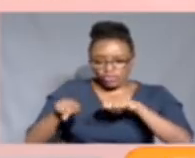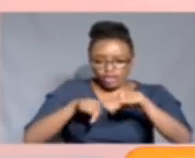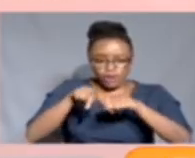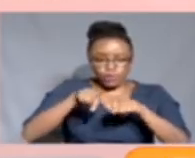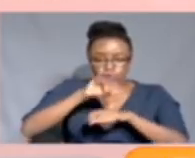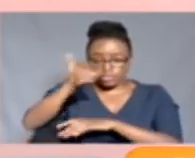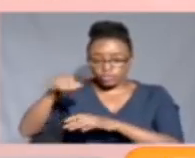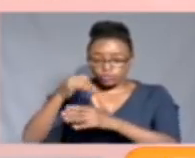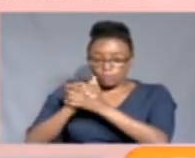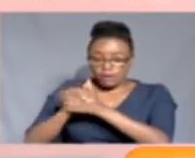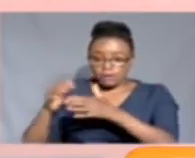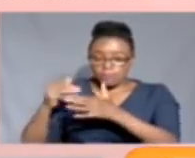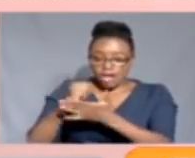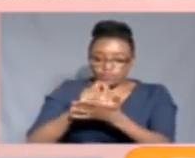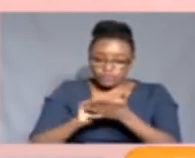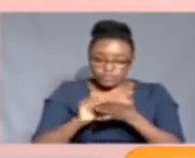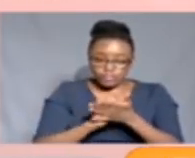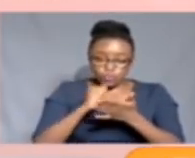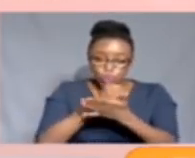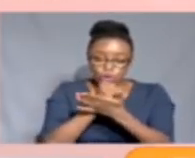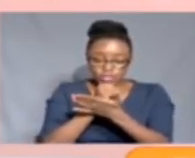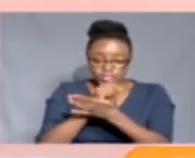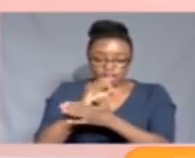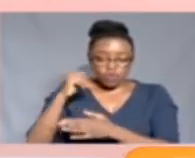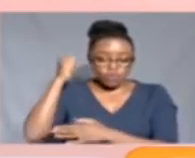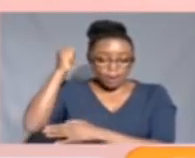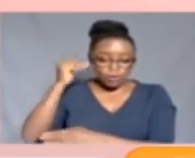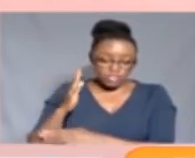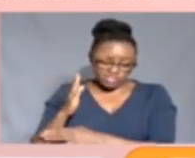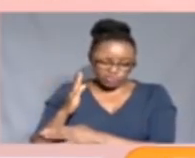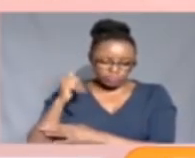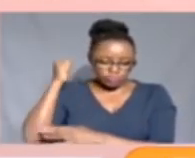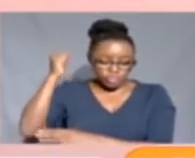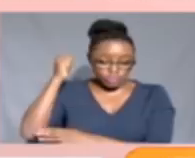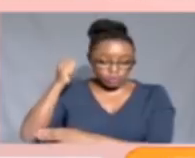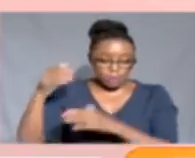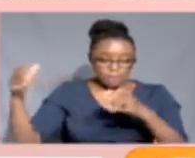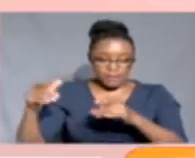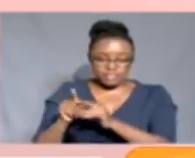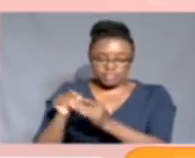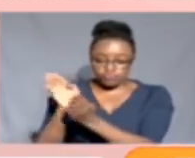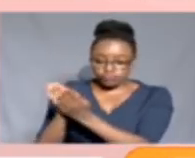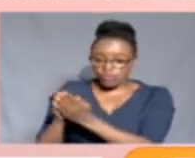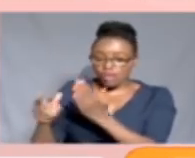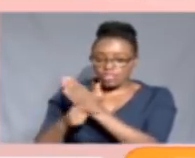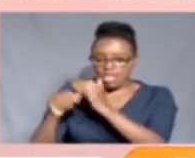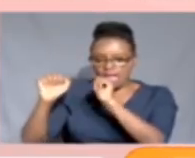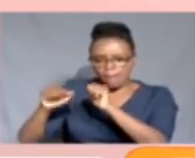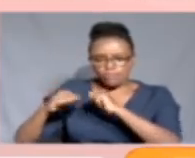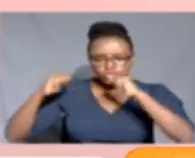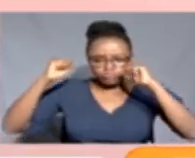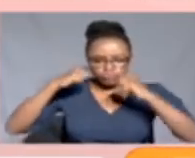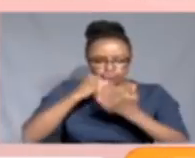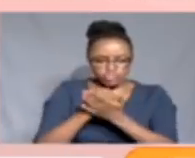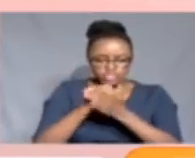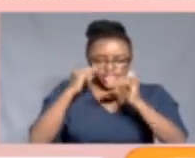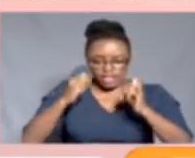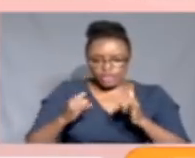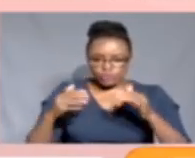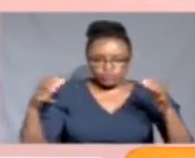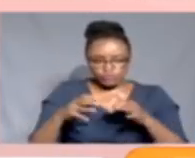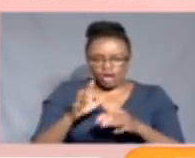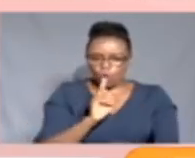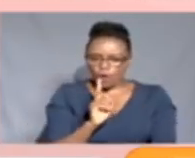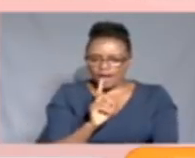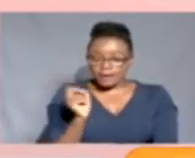Party have written to the Registrar of Political Parties to reserve the name and potentially register the new party by